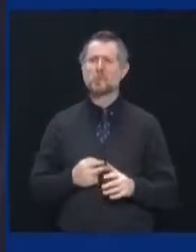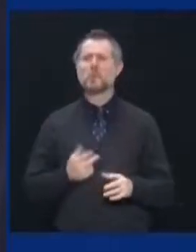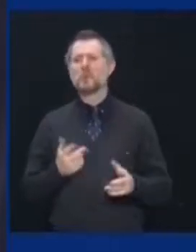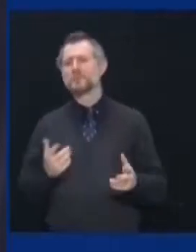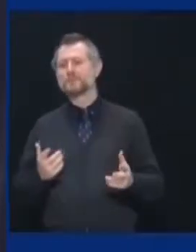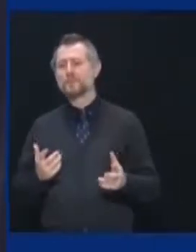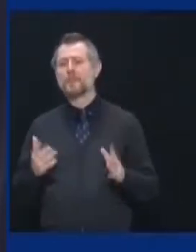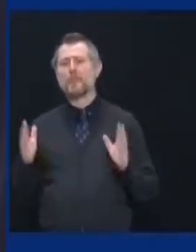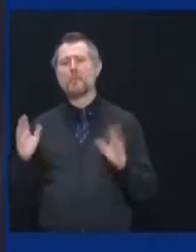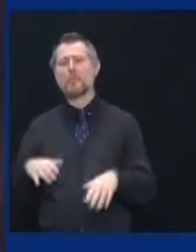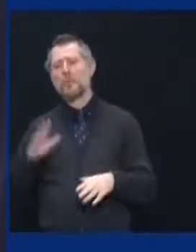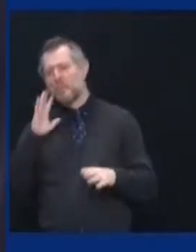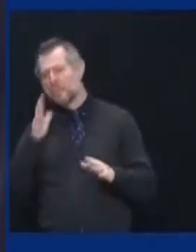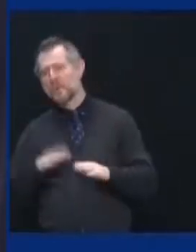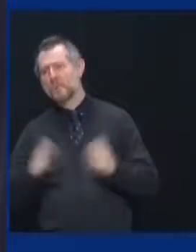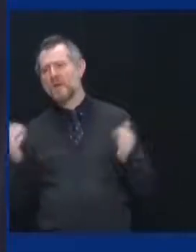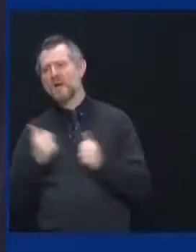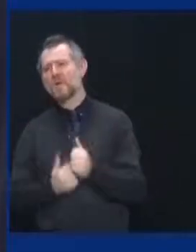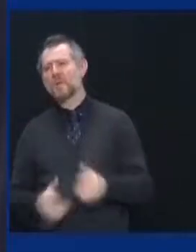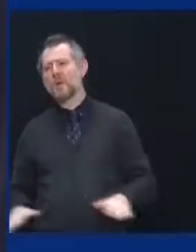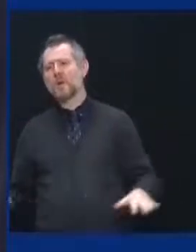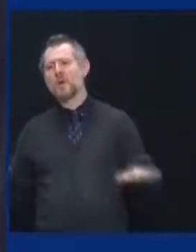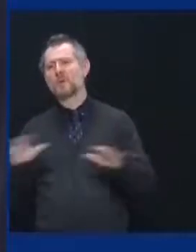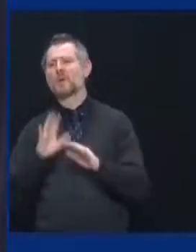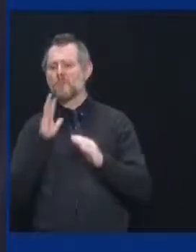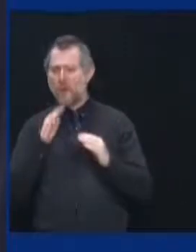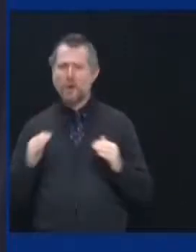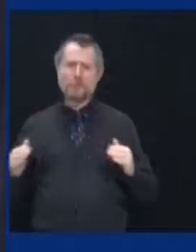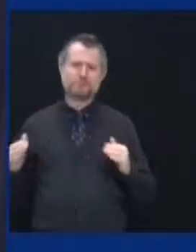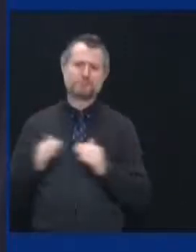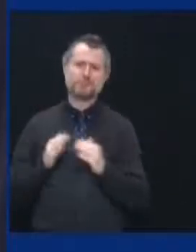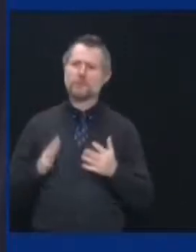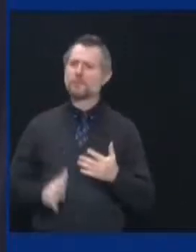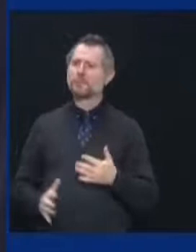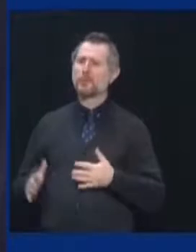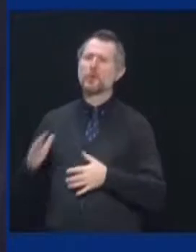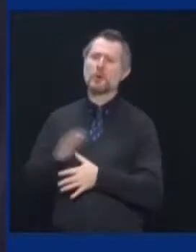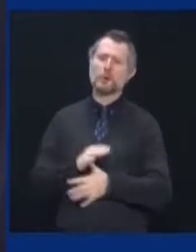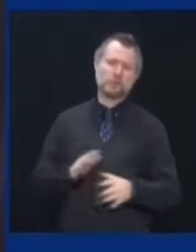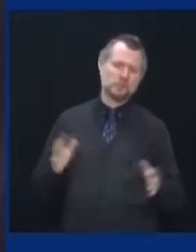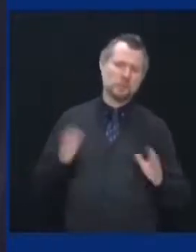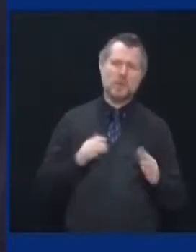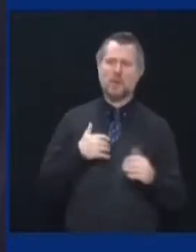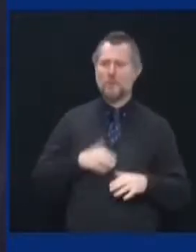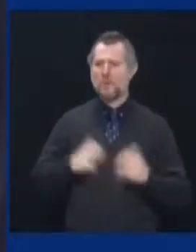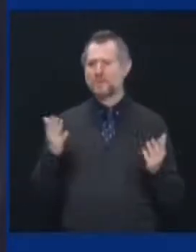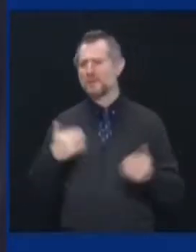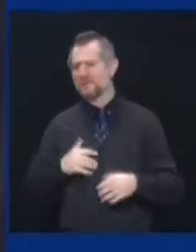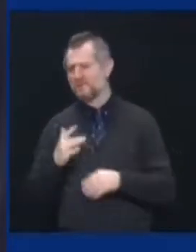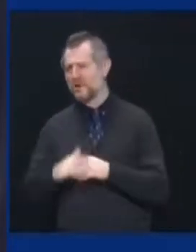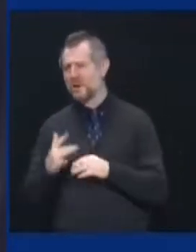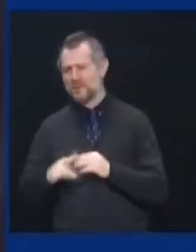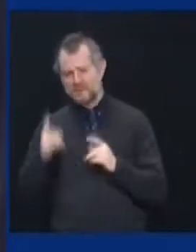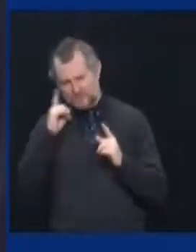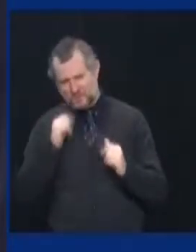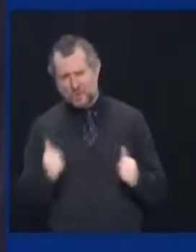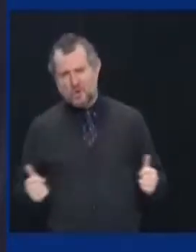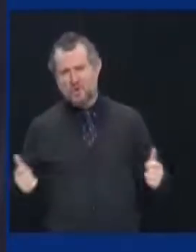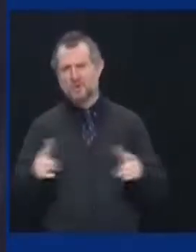everyone. Nobody should be treated differently. Forget the prioritization. We open it up to everyone. Pat me on the